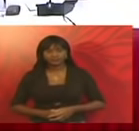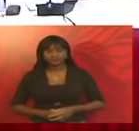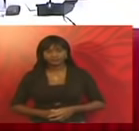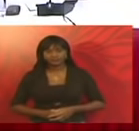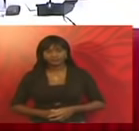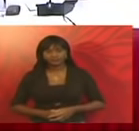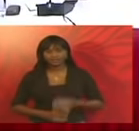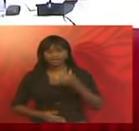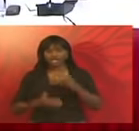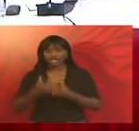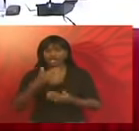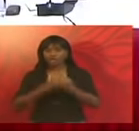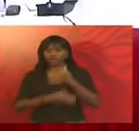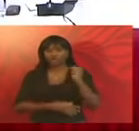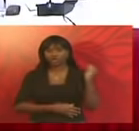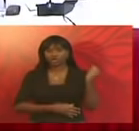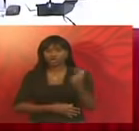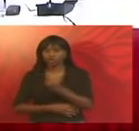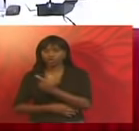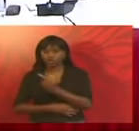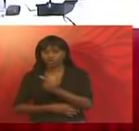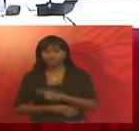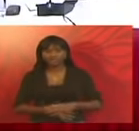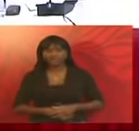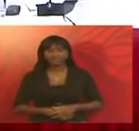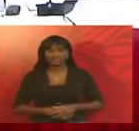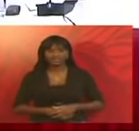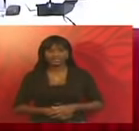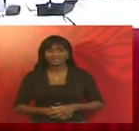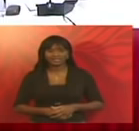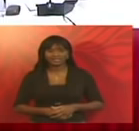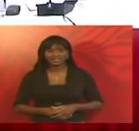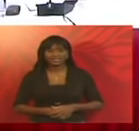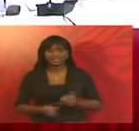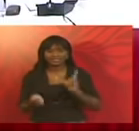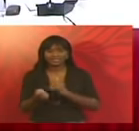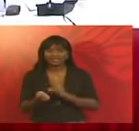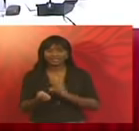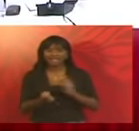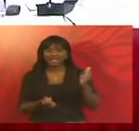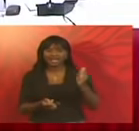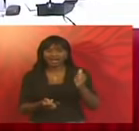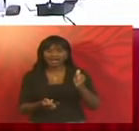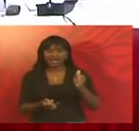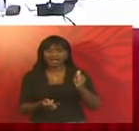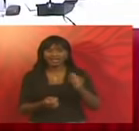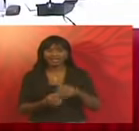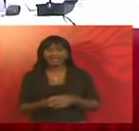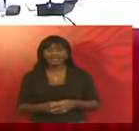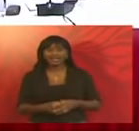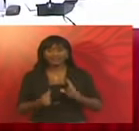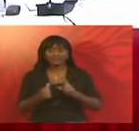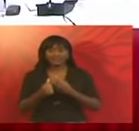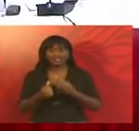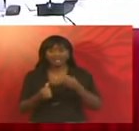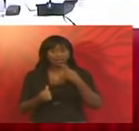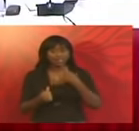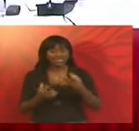Good morning, everyone. Urvashi from TV6. Dr. Allen, glad to see you here. I have a disclaimer, though. I'm a parent